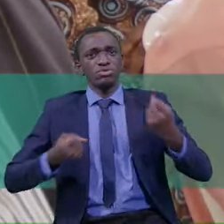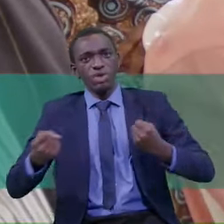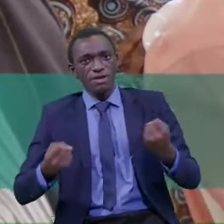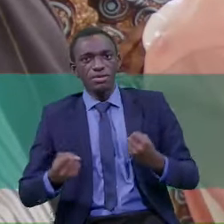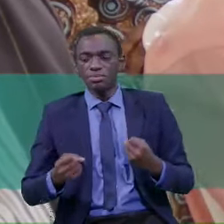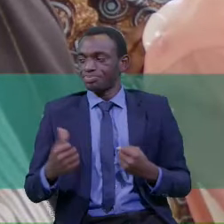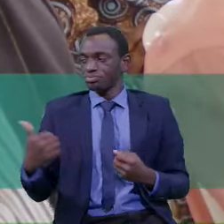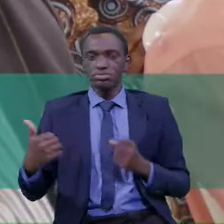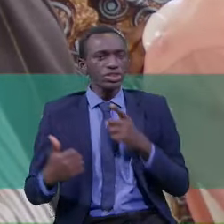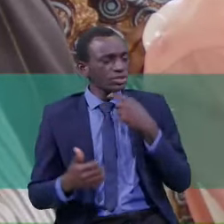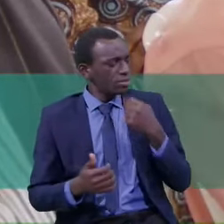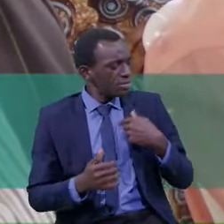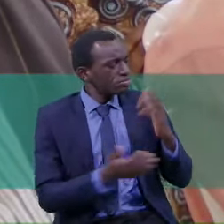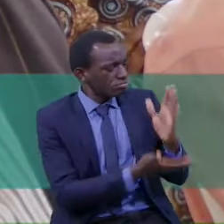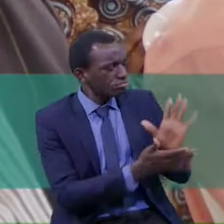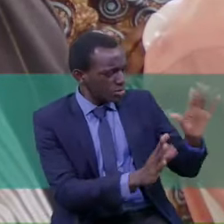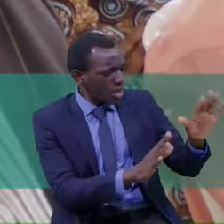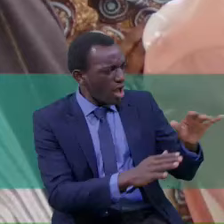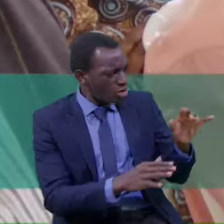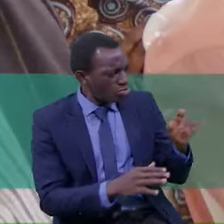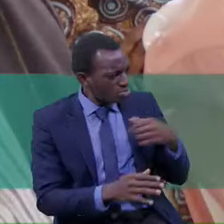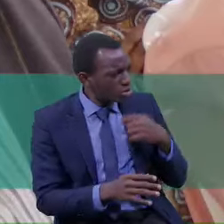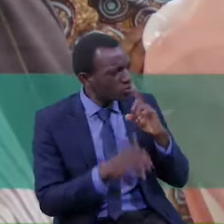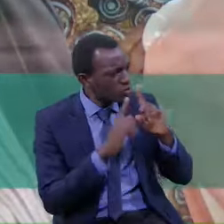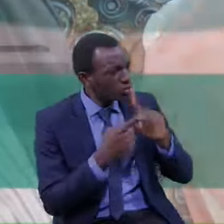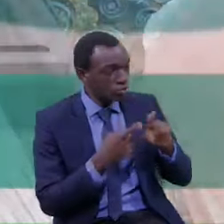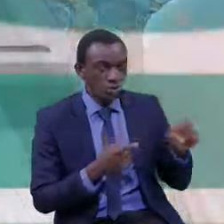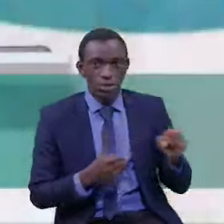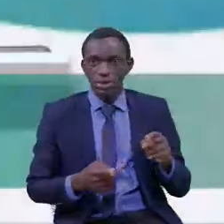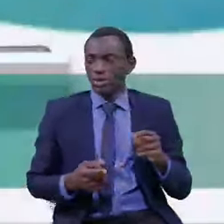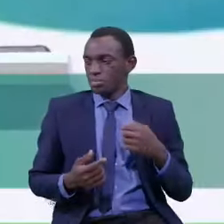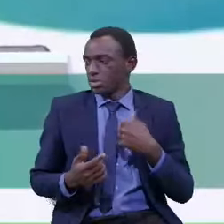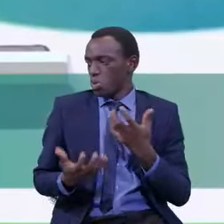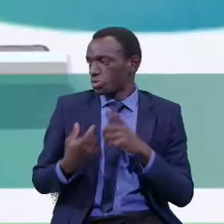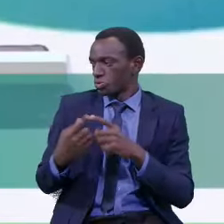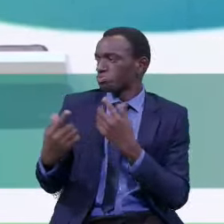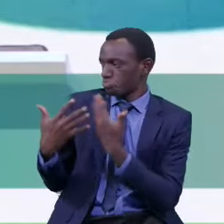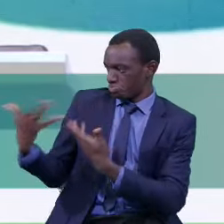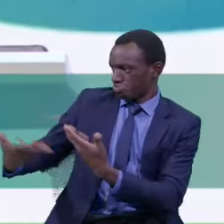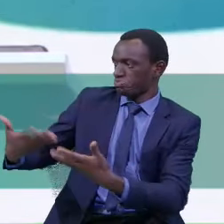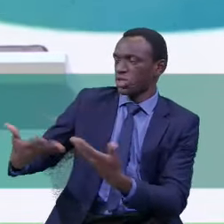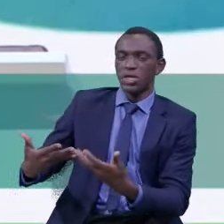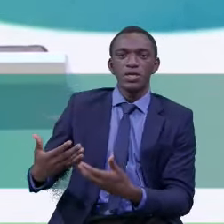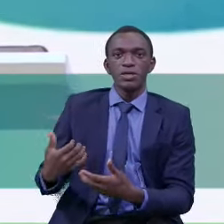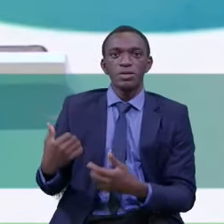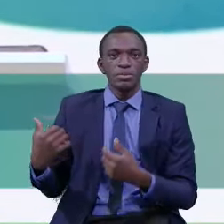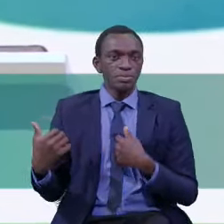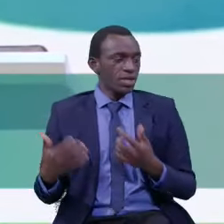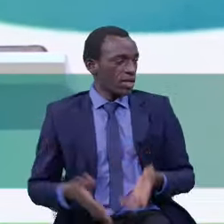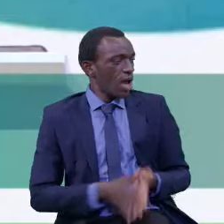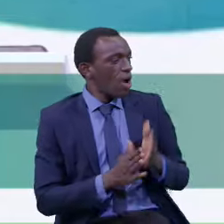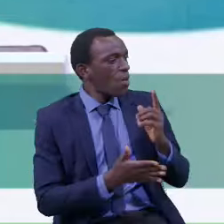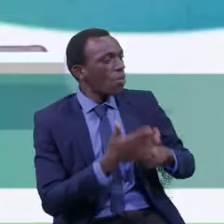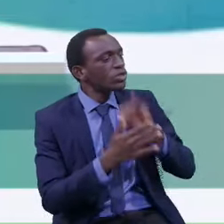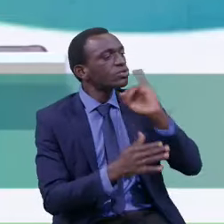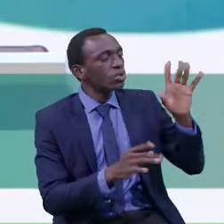Or you say, yes, I'd like to talk to you too. I said, what's your goal in life? Because I see you're